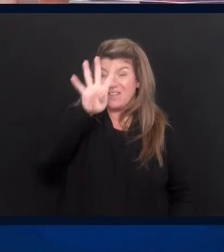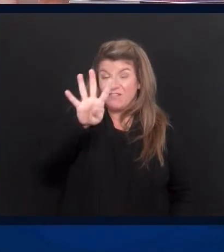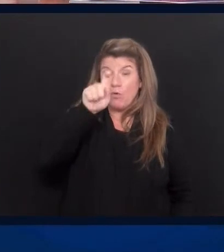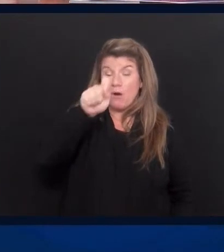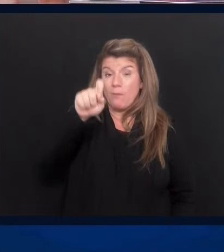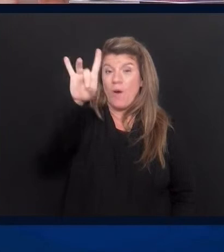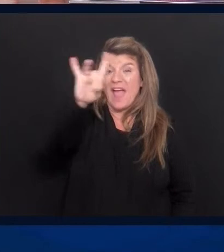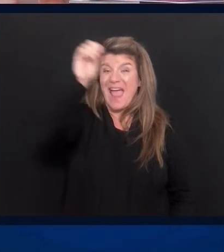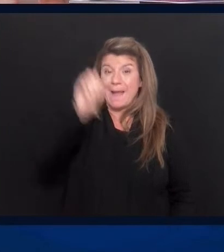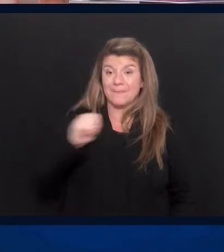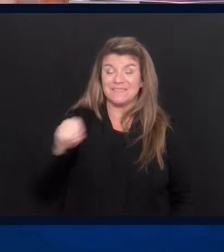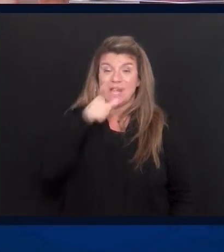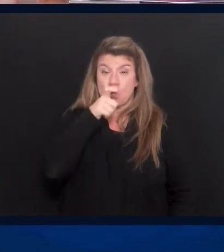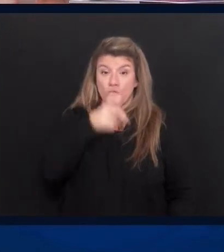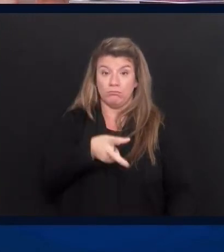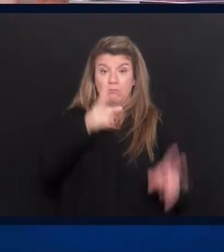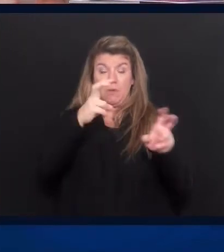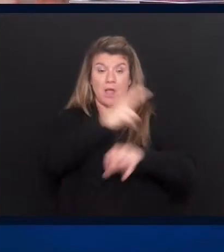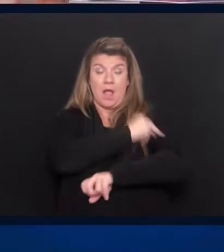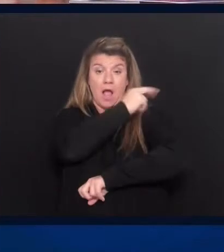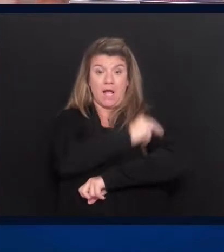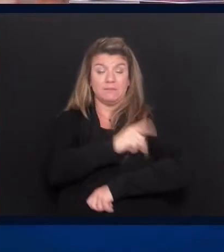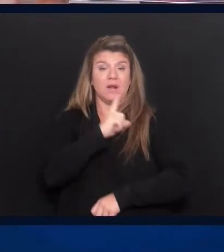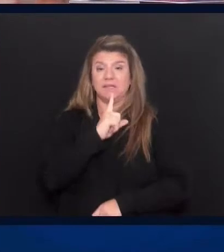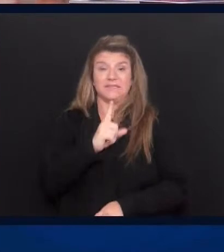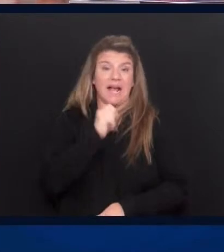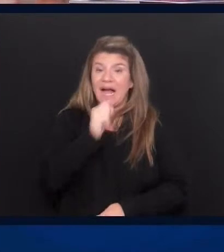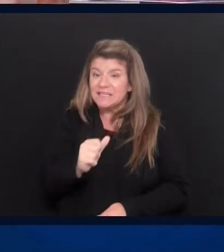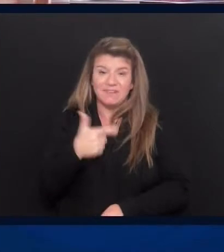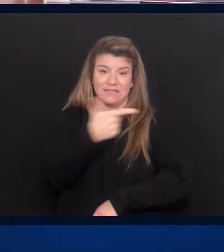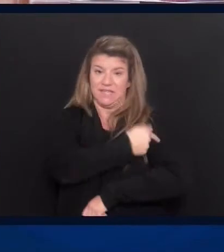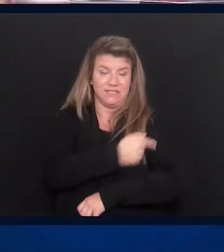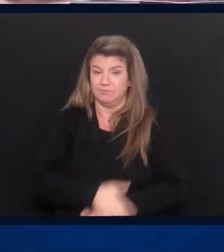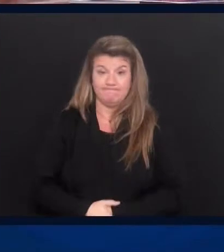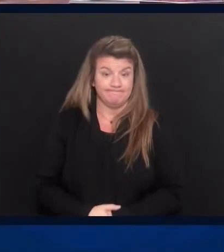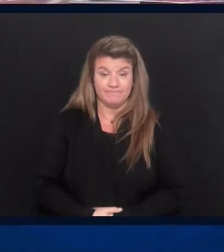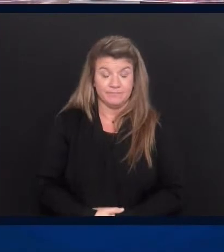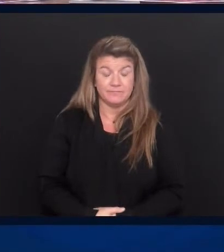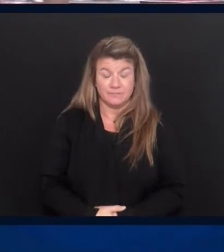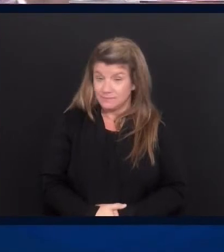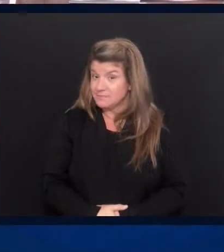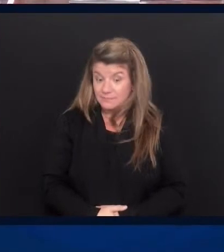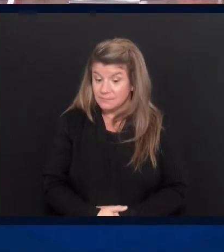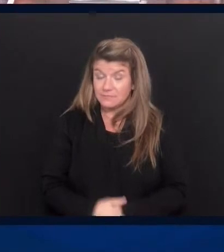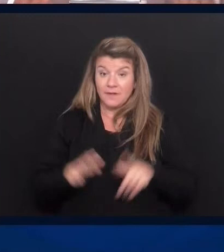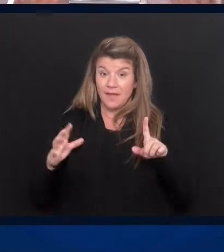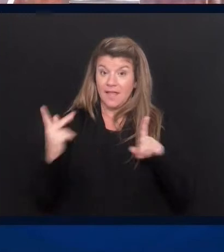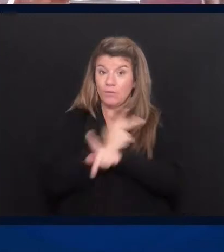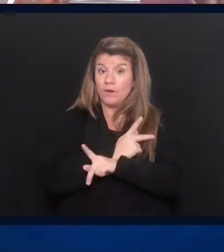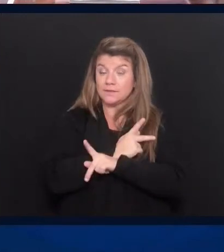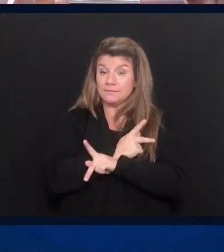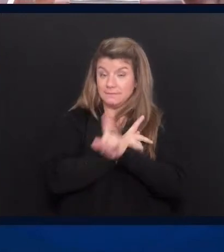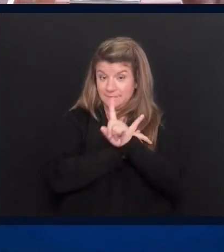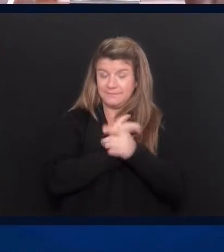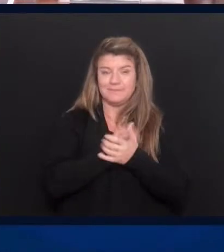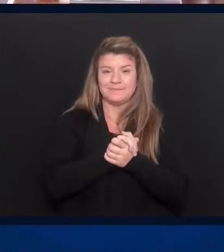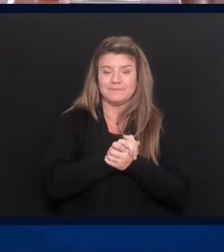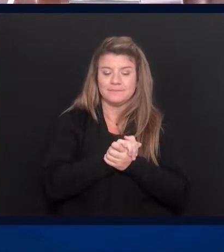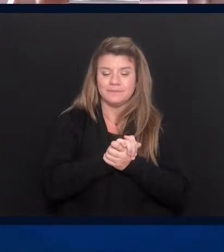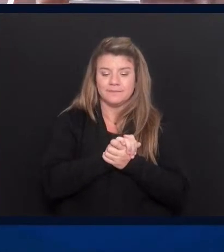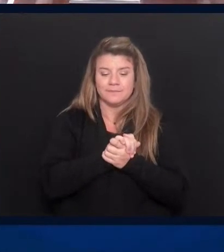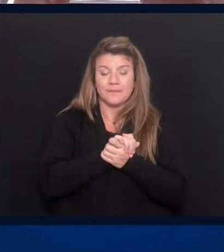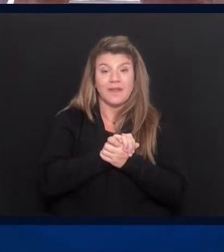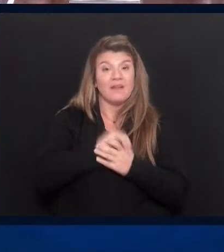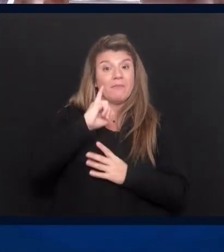84.8% of the people that are hospitalized in West Virginia are unvaccinated. Now get this, it only gets worse. From